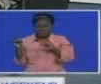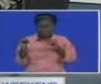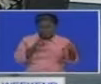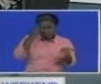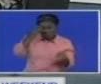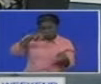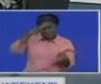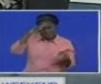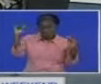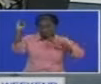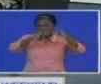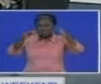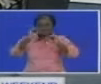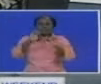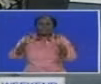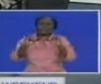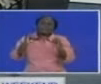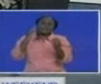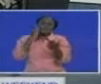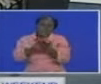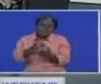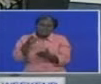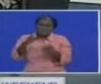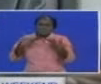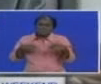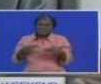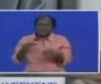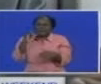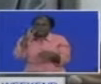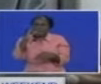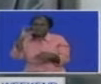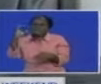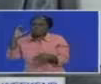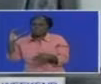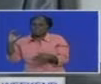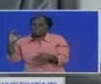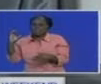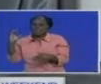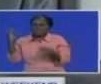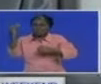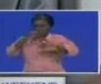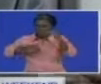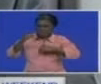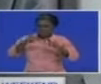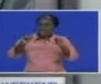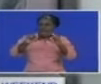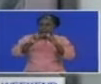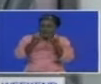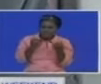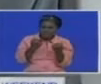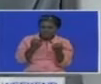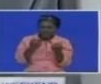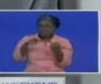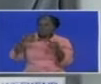policy. The fact that these people in the ICC, in the voting, took place and they